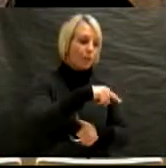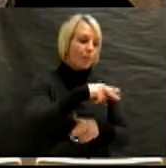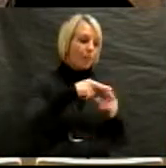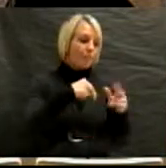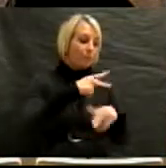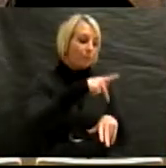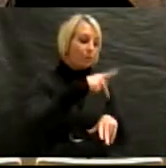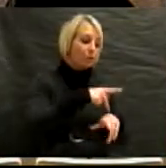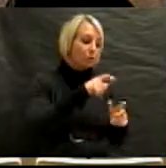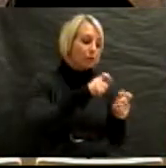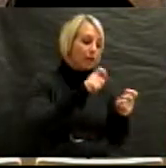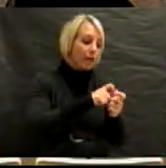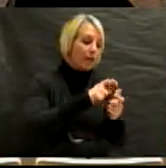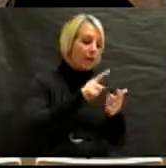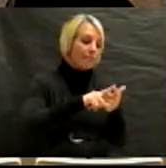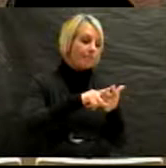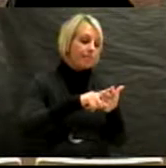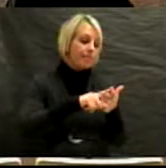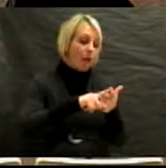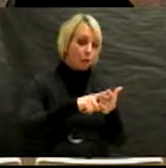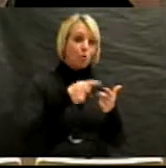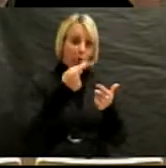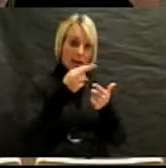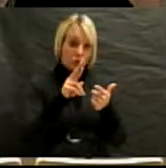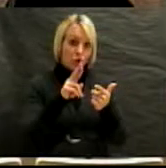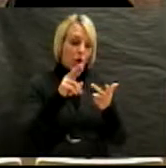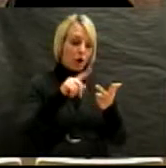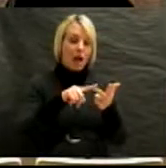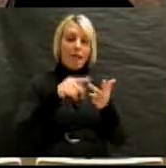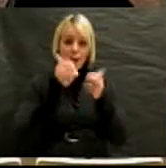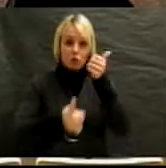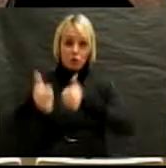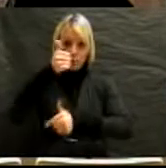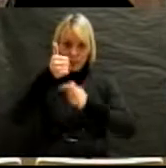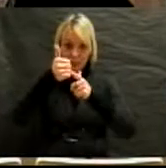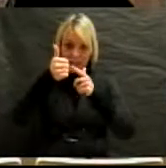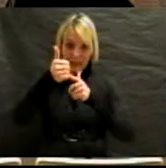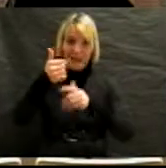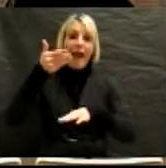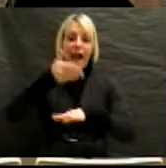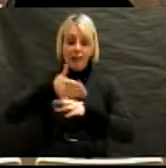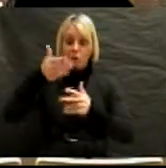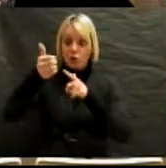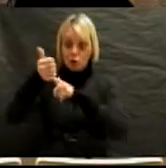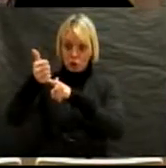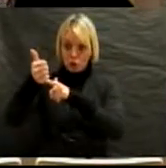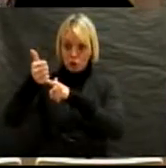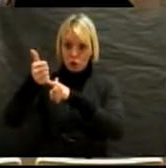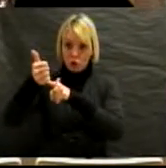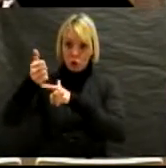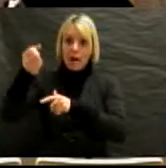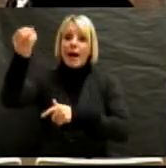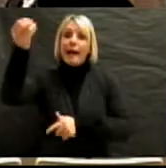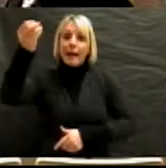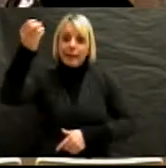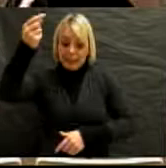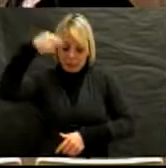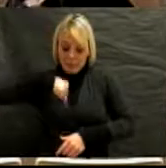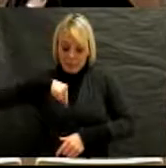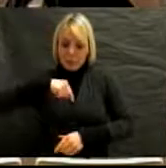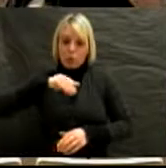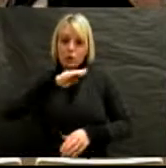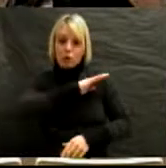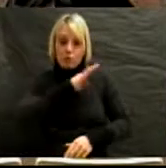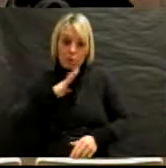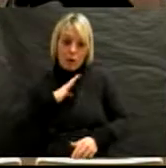superintendent. After it goes through superintendent, then it comes to the board level, and this one has reached that level of coming to the board. And so a meeting